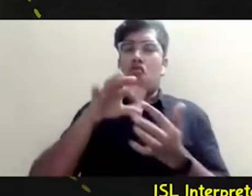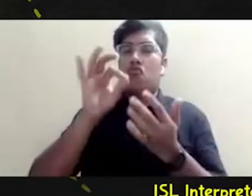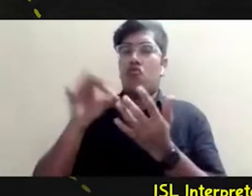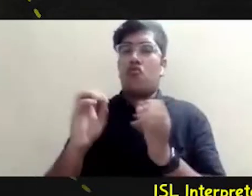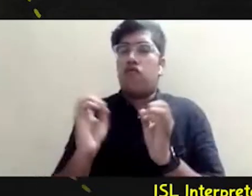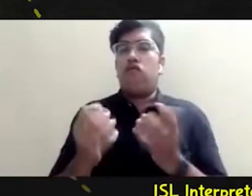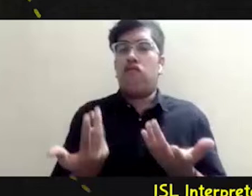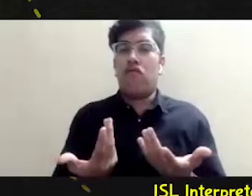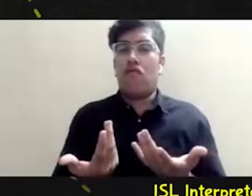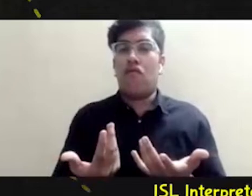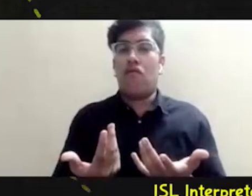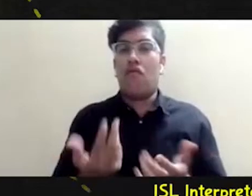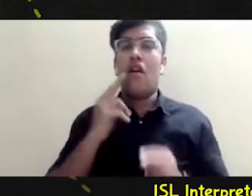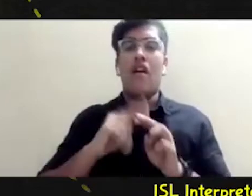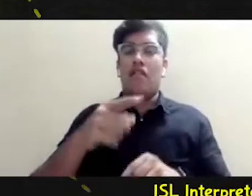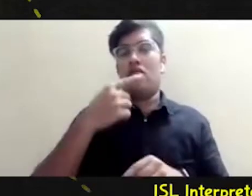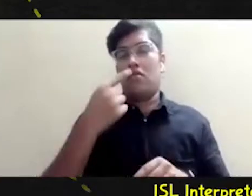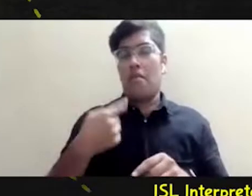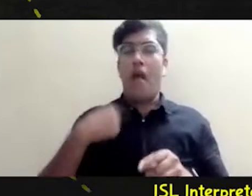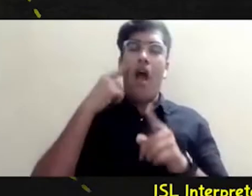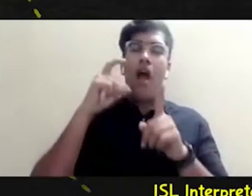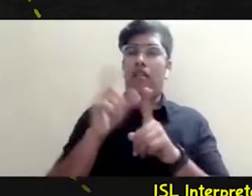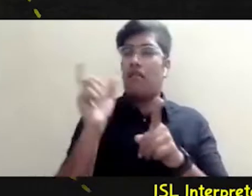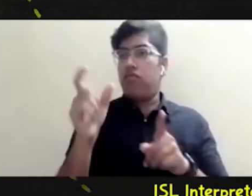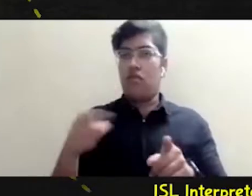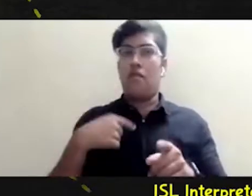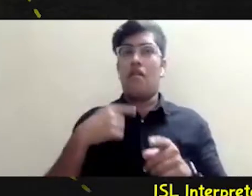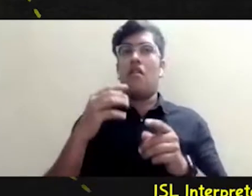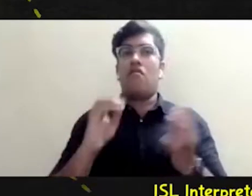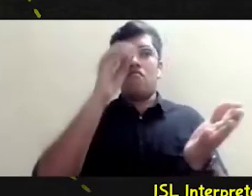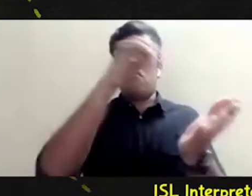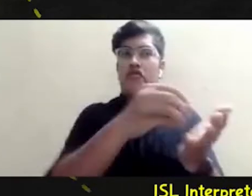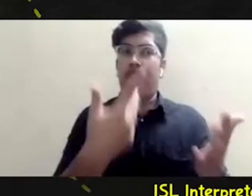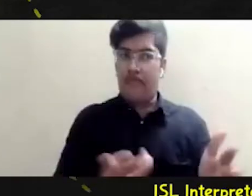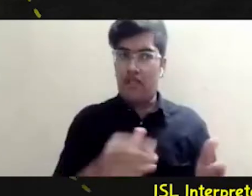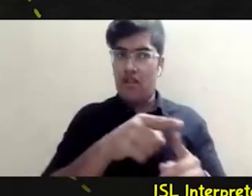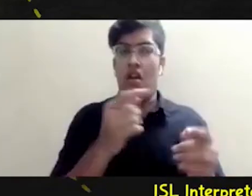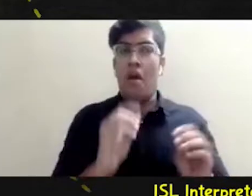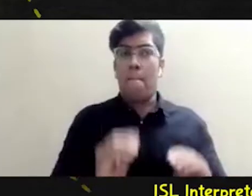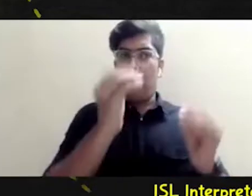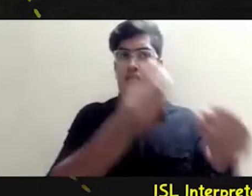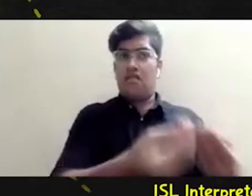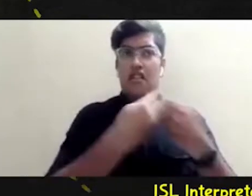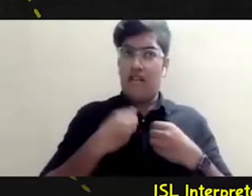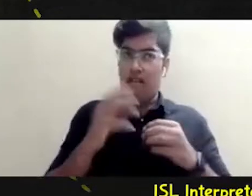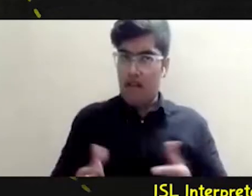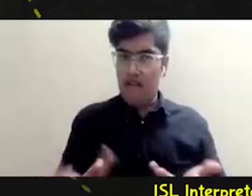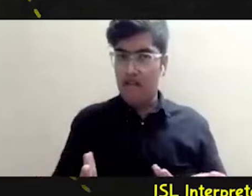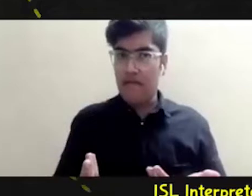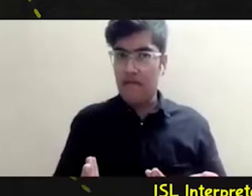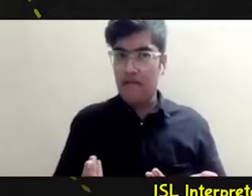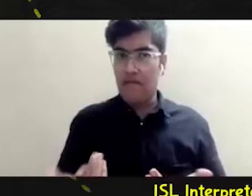say using my ID document, I'm supposed to get this welfare. Does this mean that I will actually get my state-sanctioned